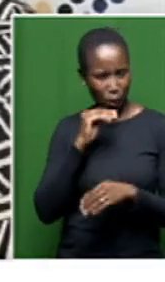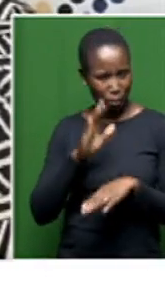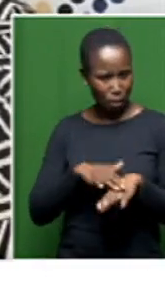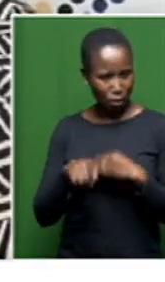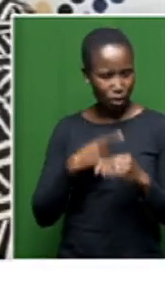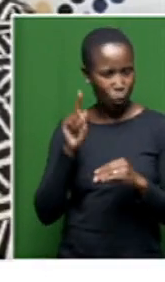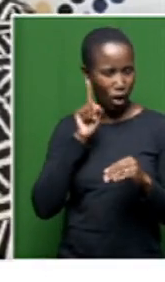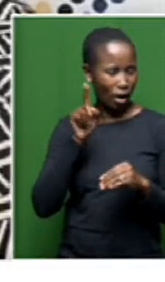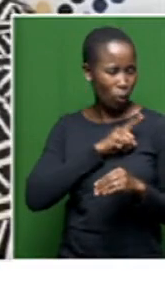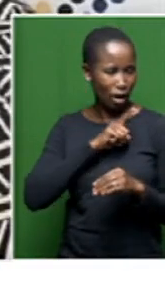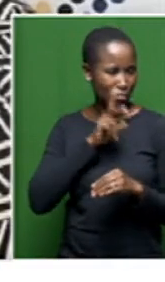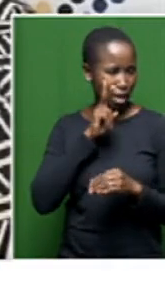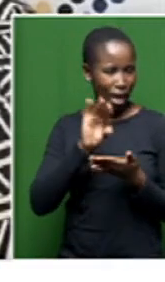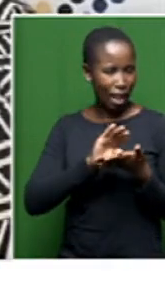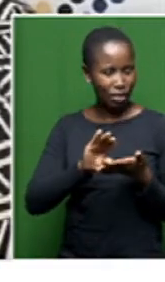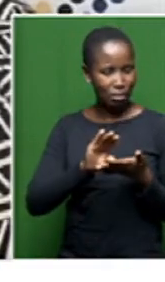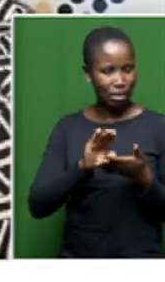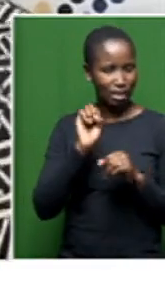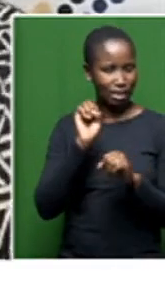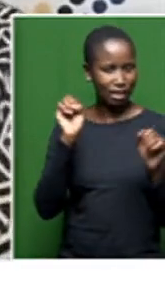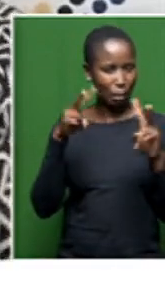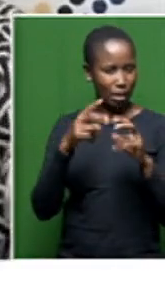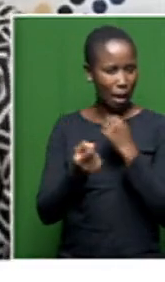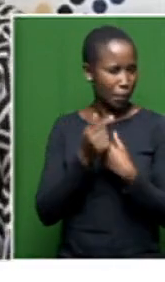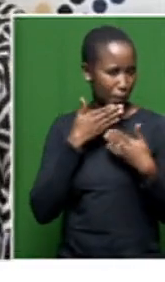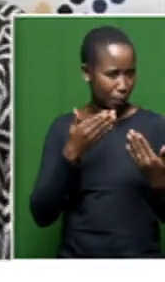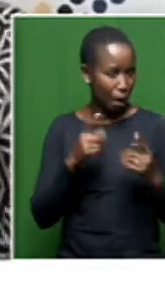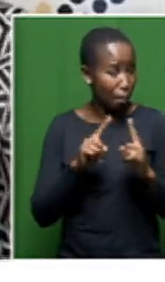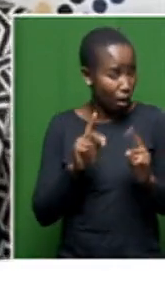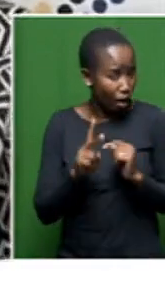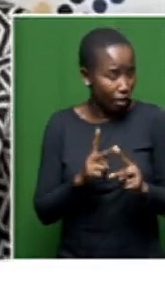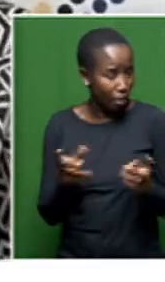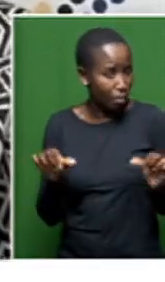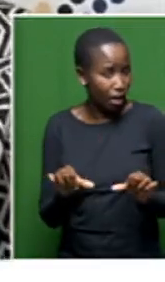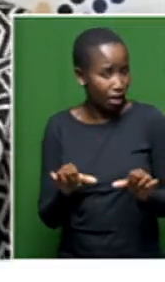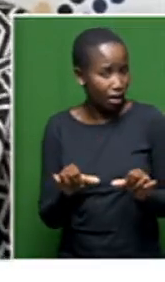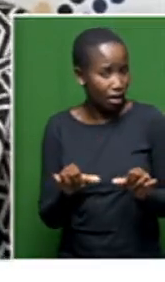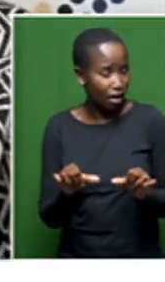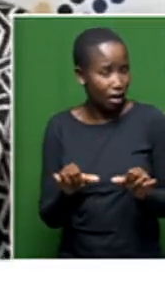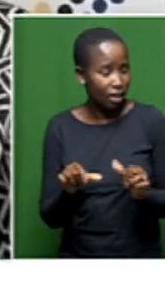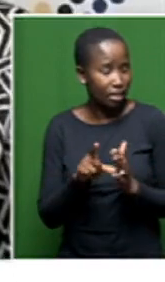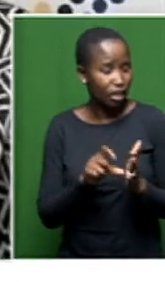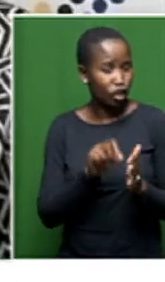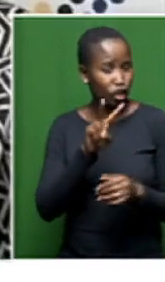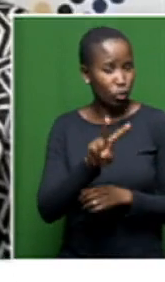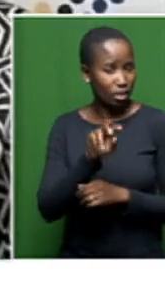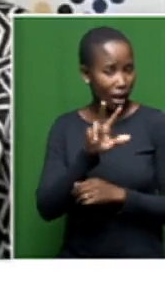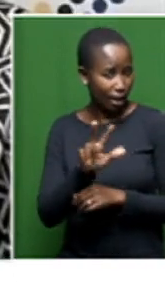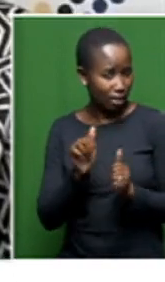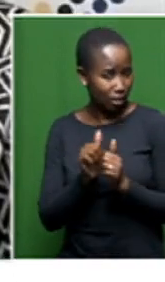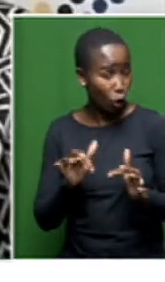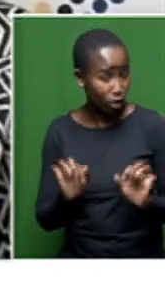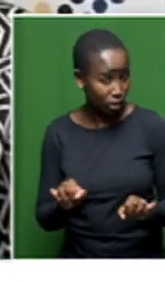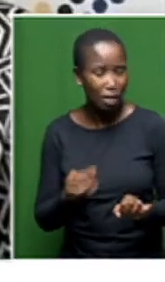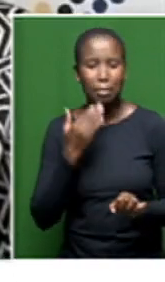taking place in its usual way last year, but it's back again. 2018 is when it started, as we mentioned in the introduction. Talk